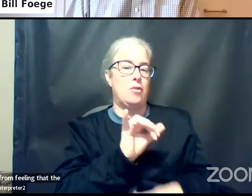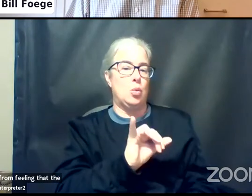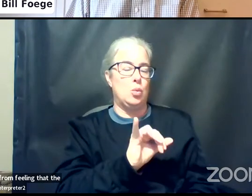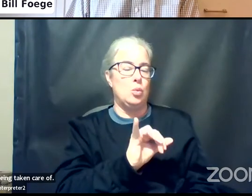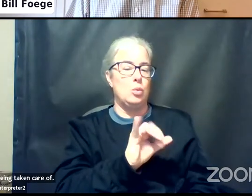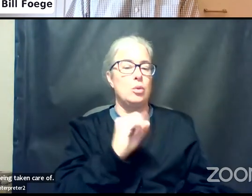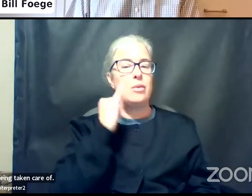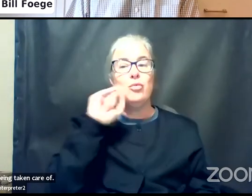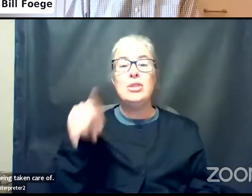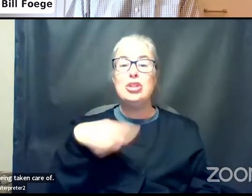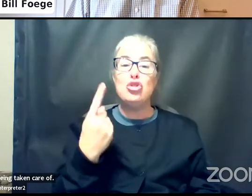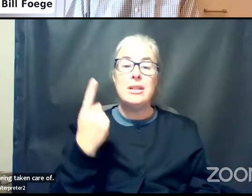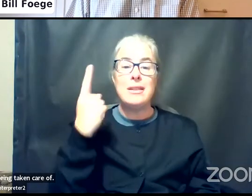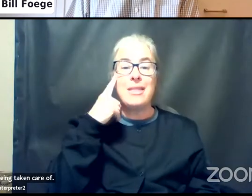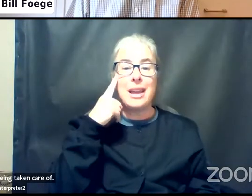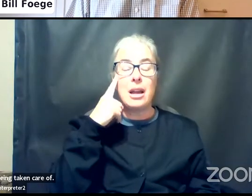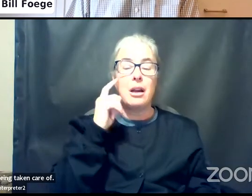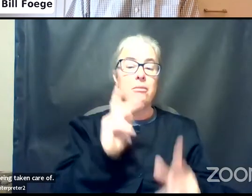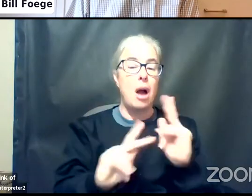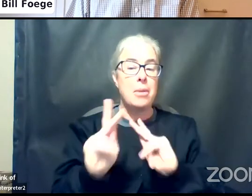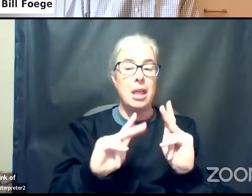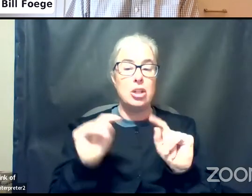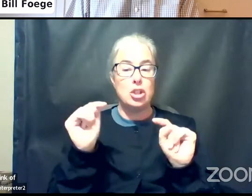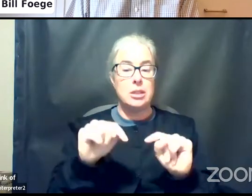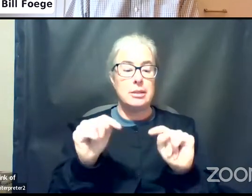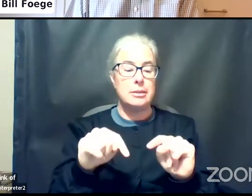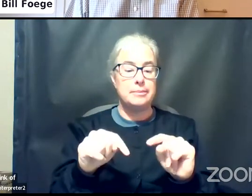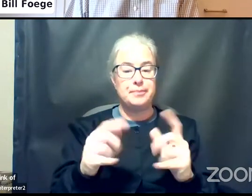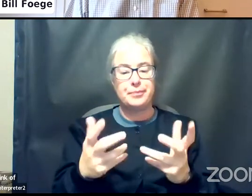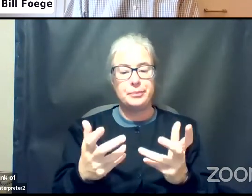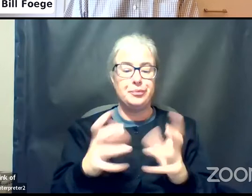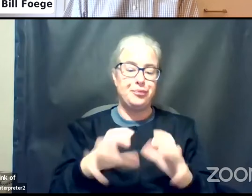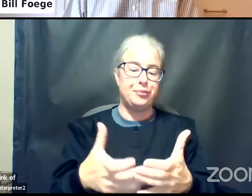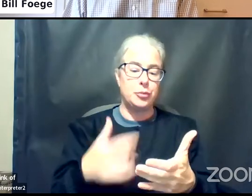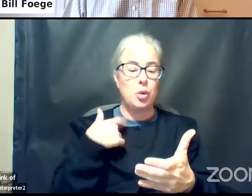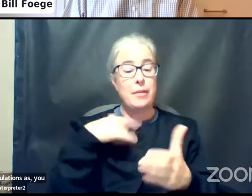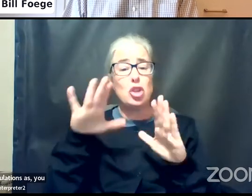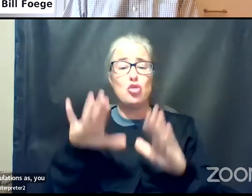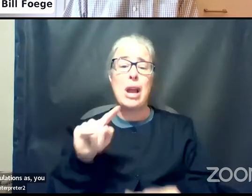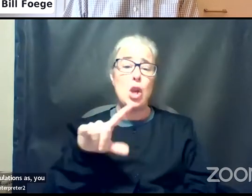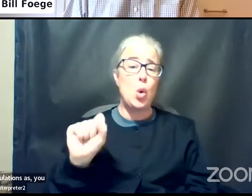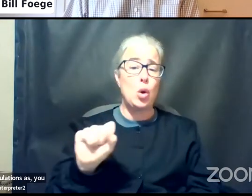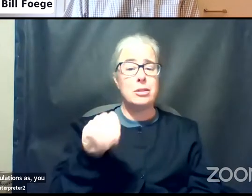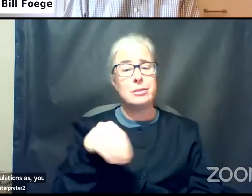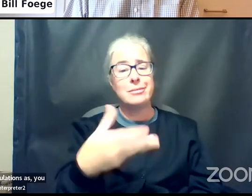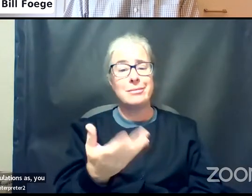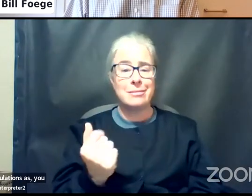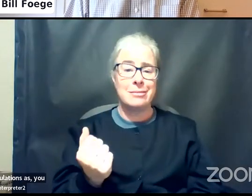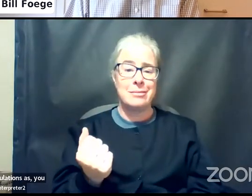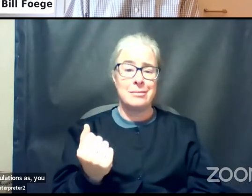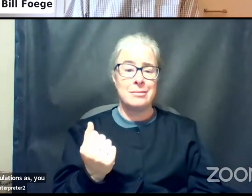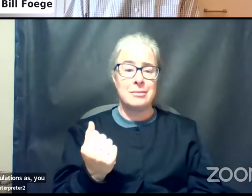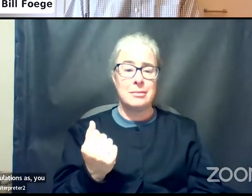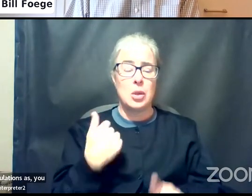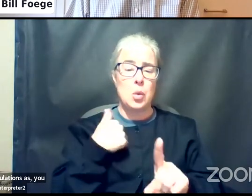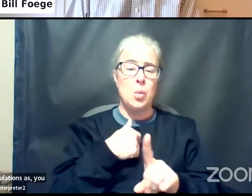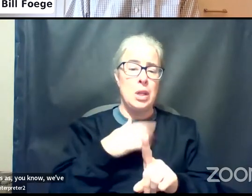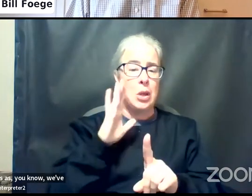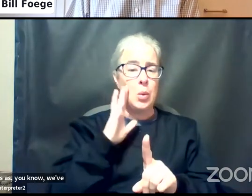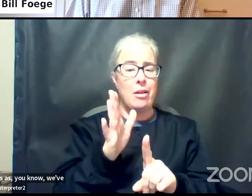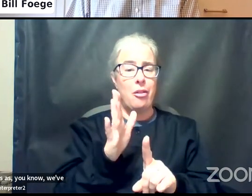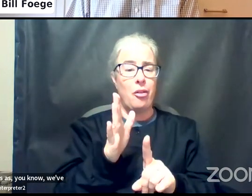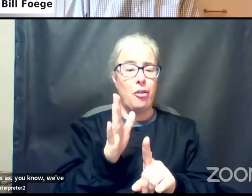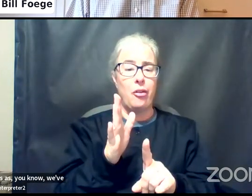so if we just think of populations as you know we've got these great tools and and you know we are going